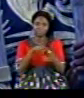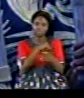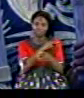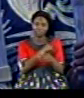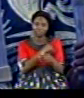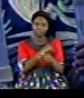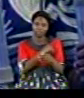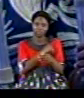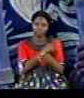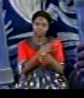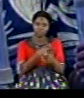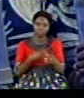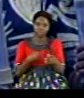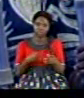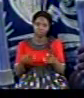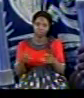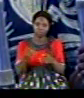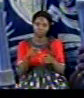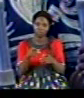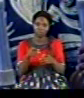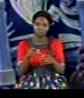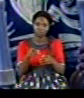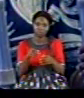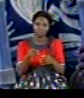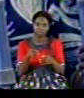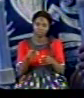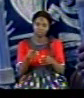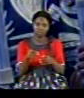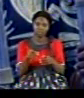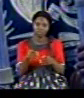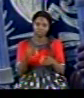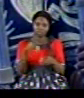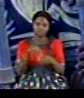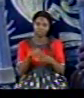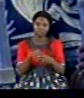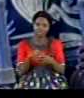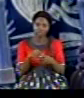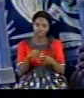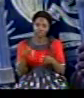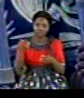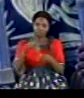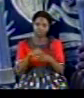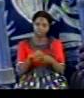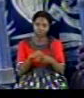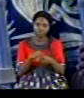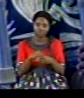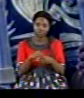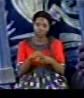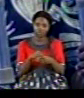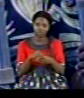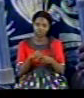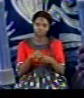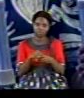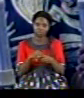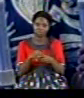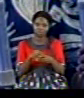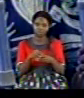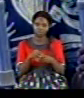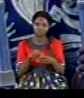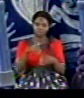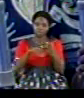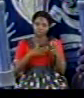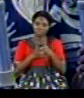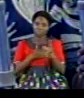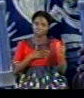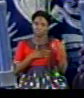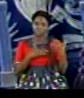and they put pacemaker in my left side. They told me that my heart